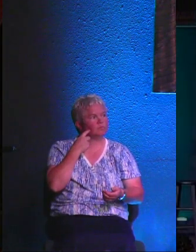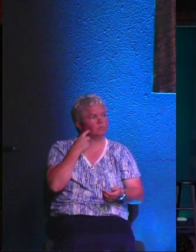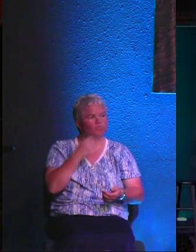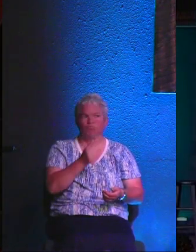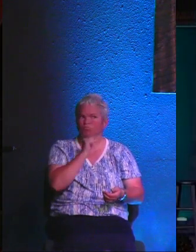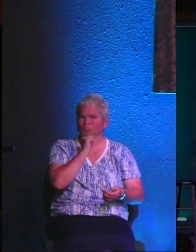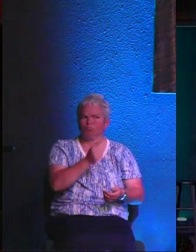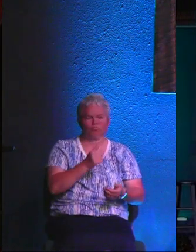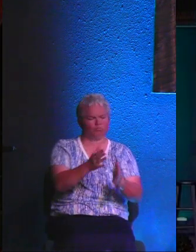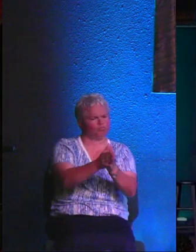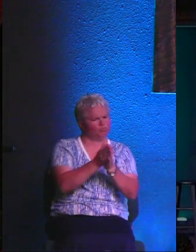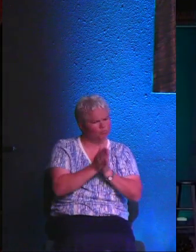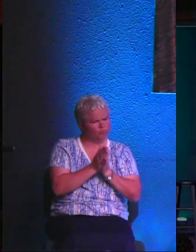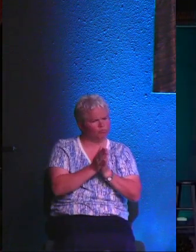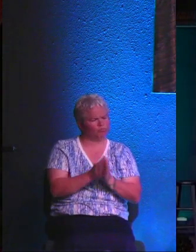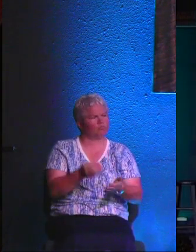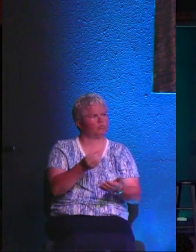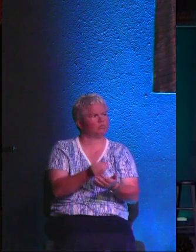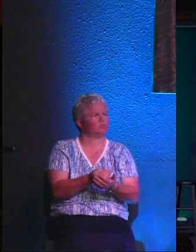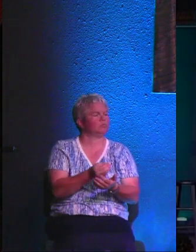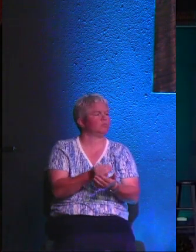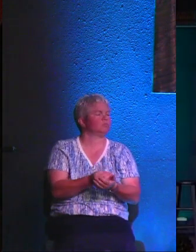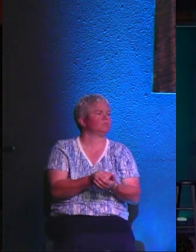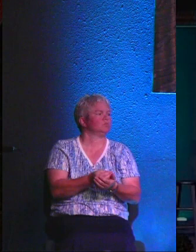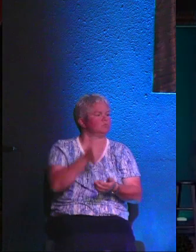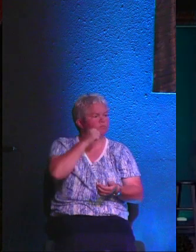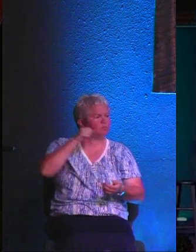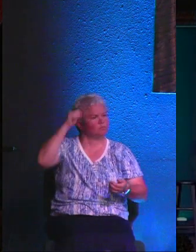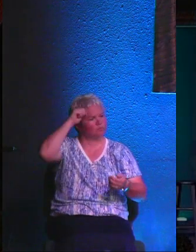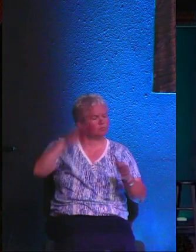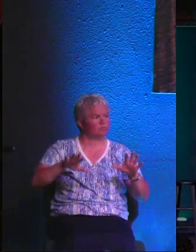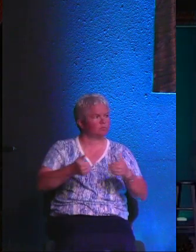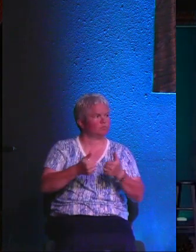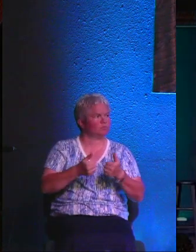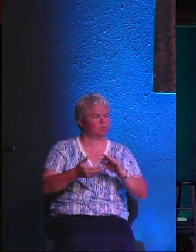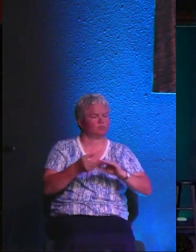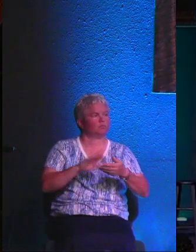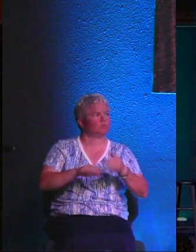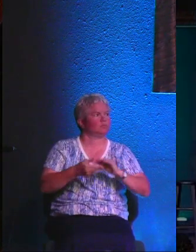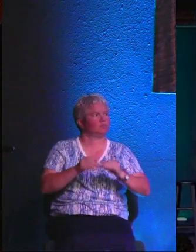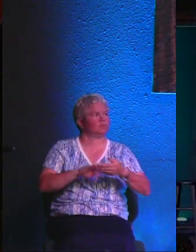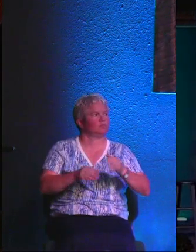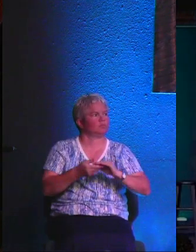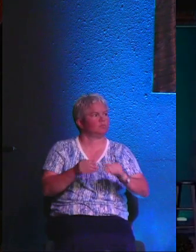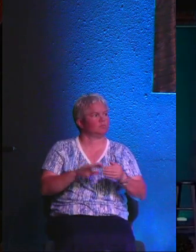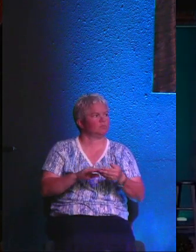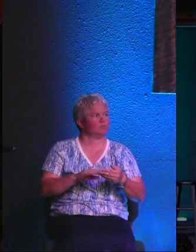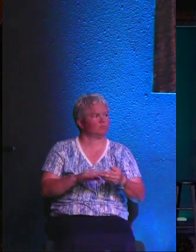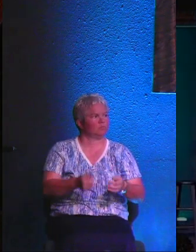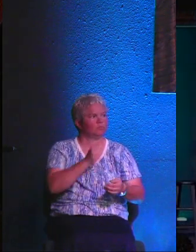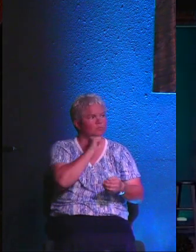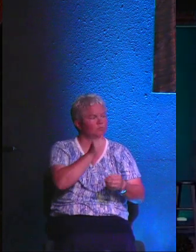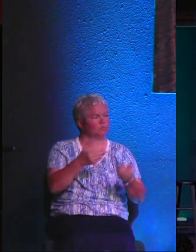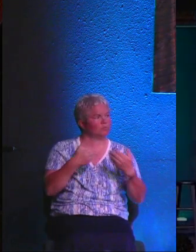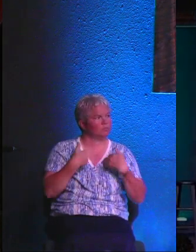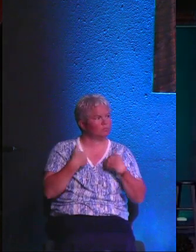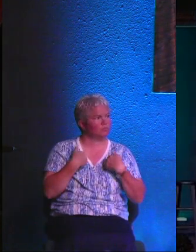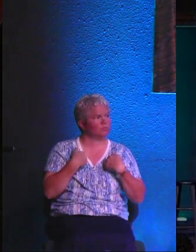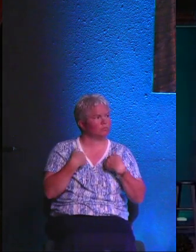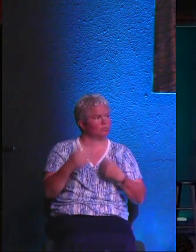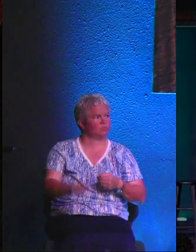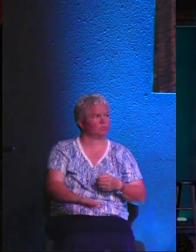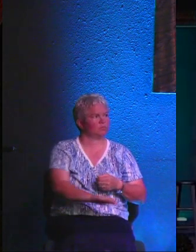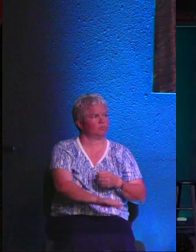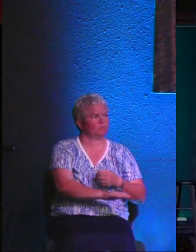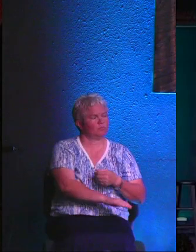for any money. See, I'm a product of addiction. I don't have a story like these women, but I have a story like some of